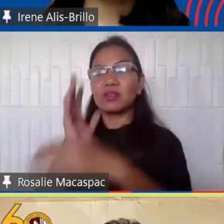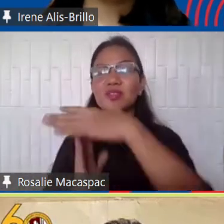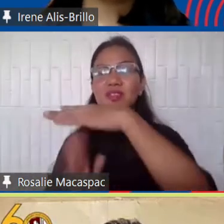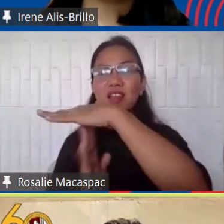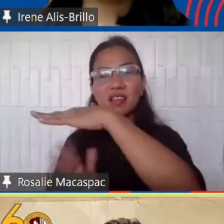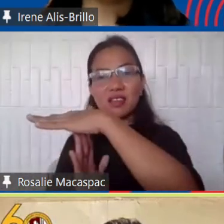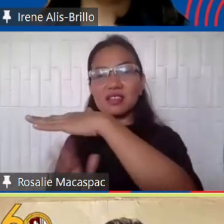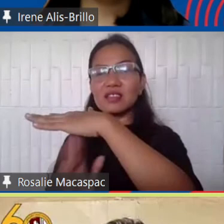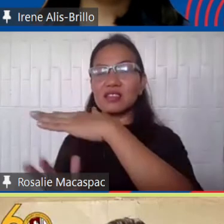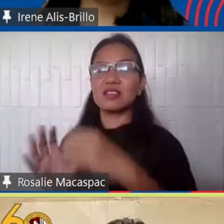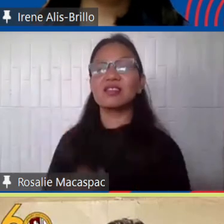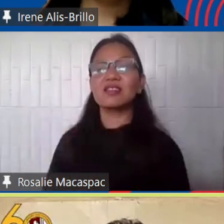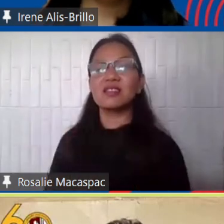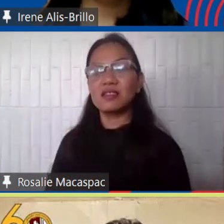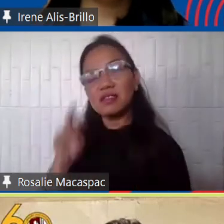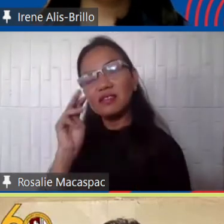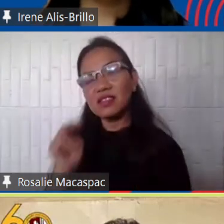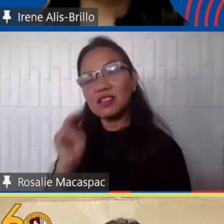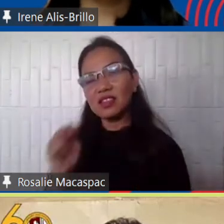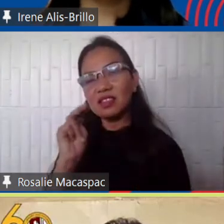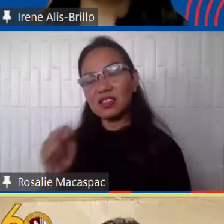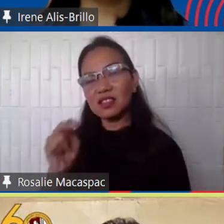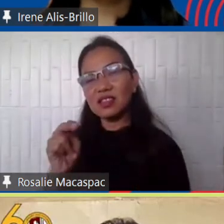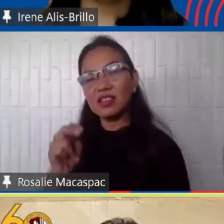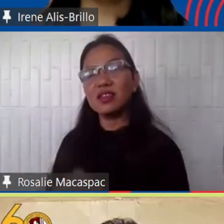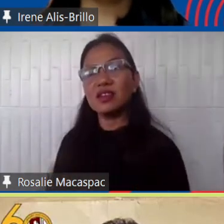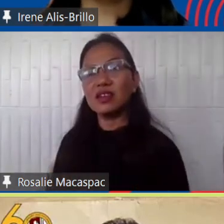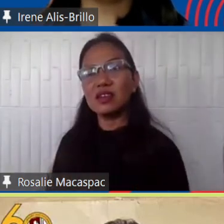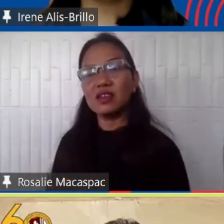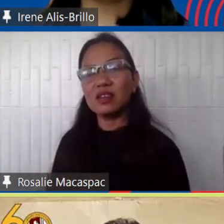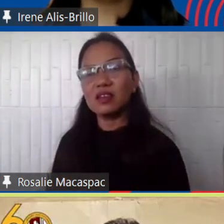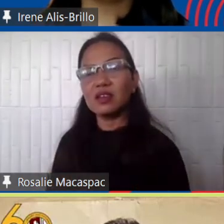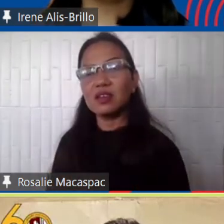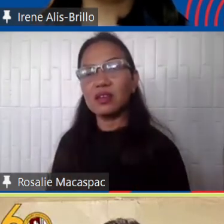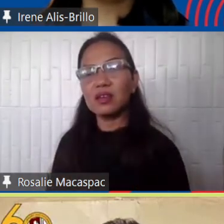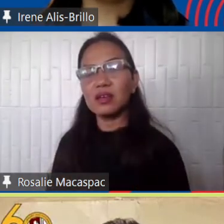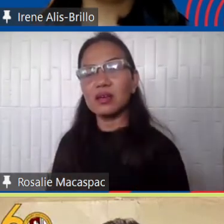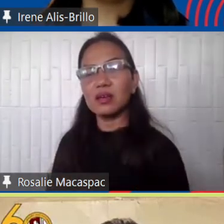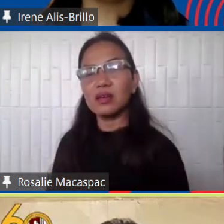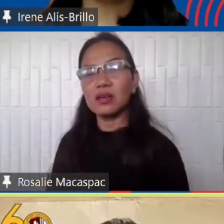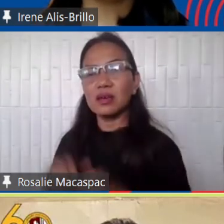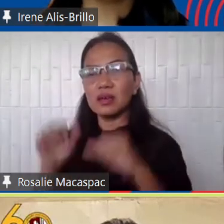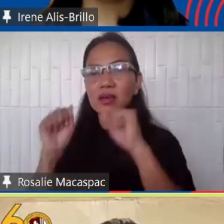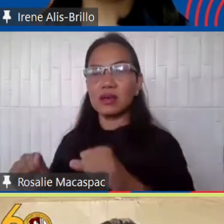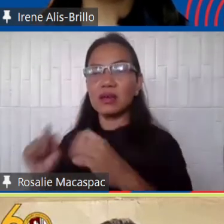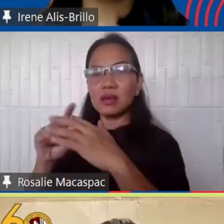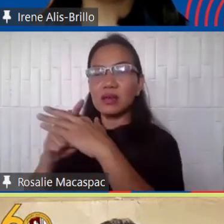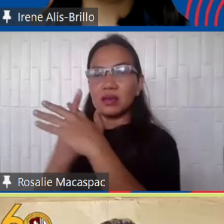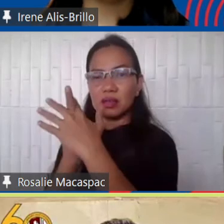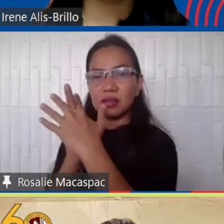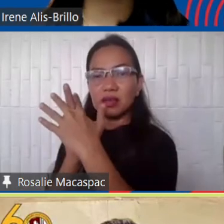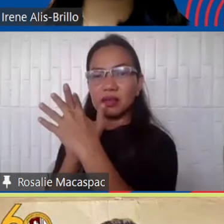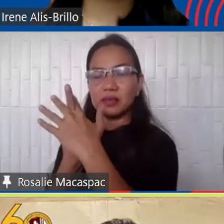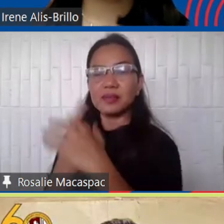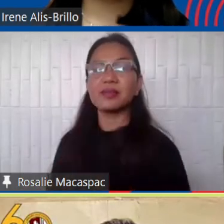yung immediate needs nila, and then you can start from there.